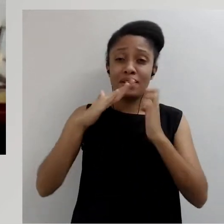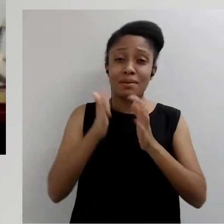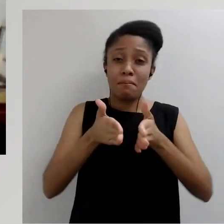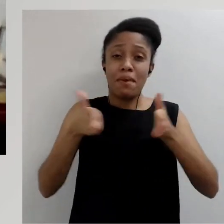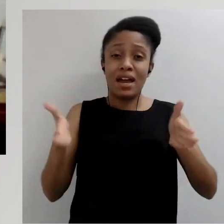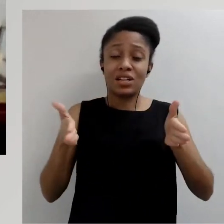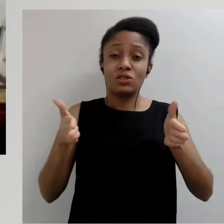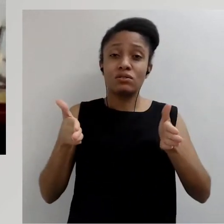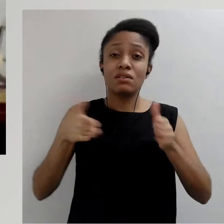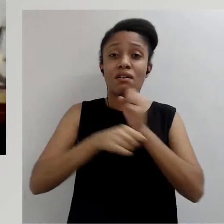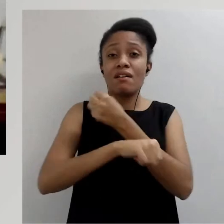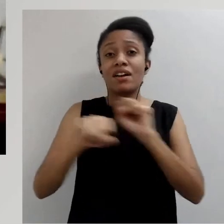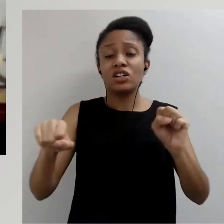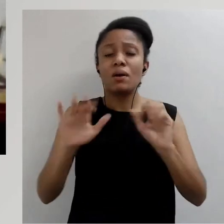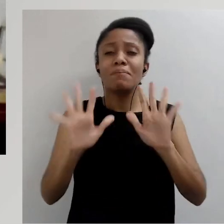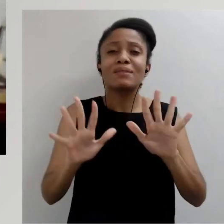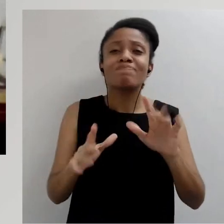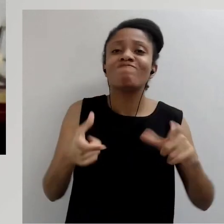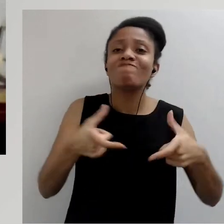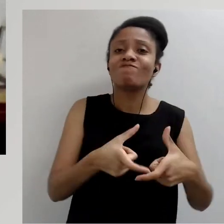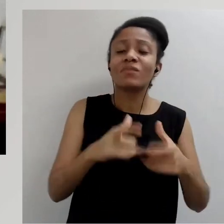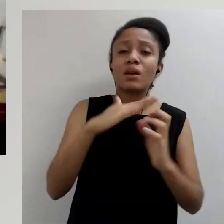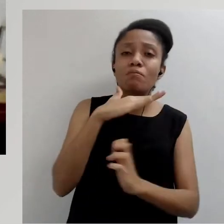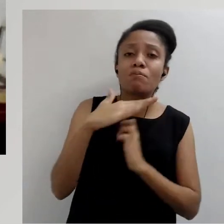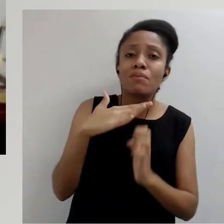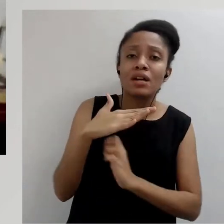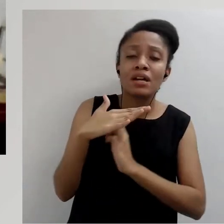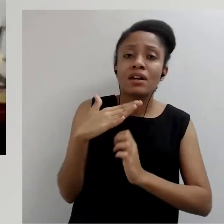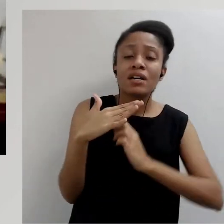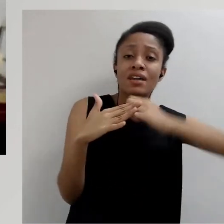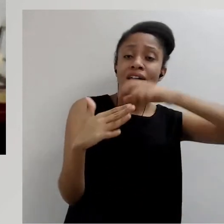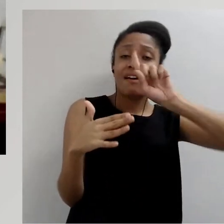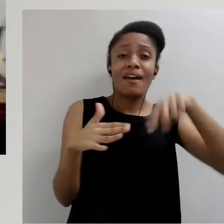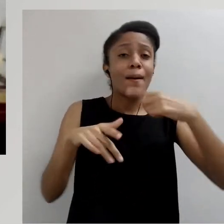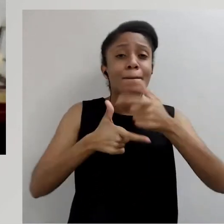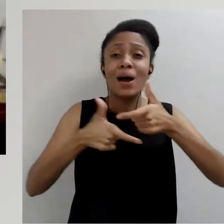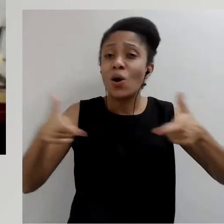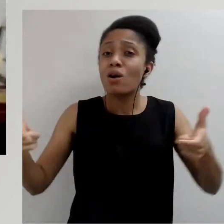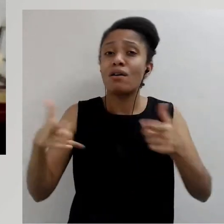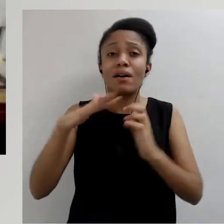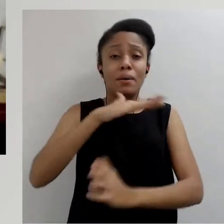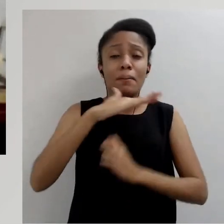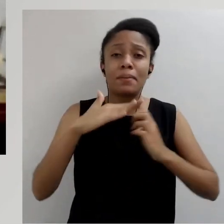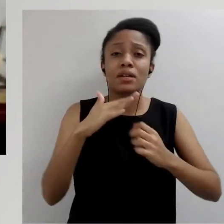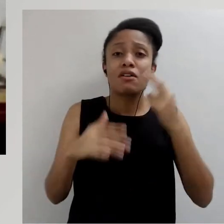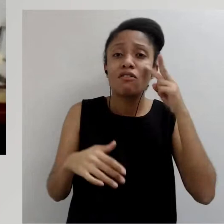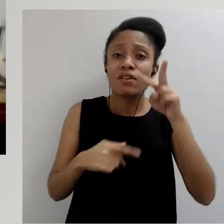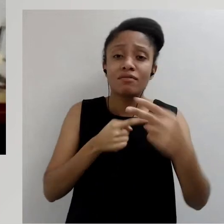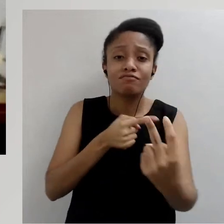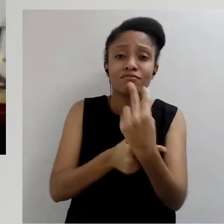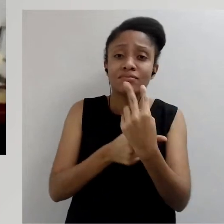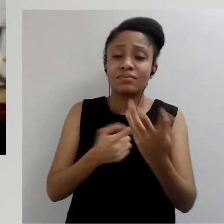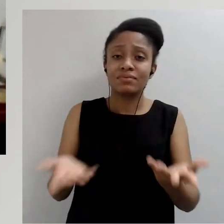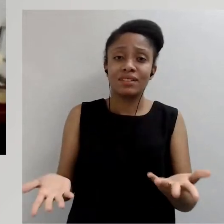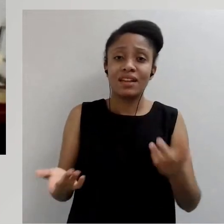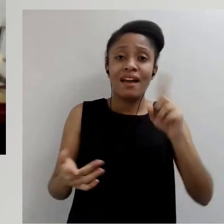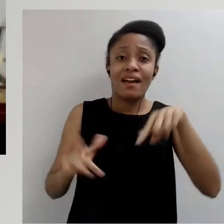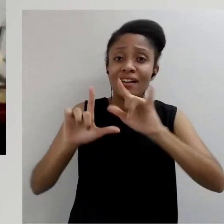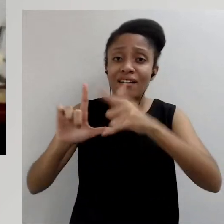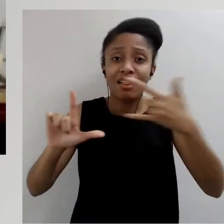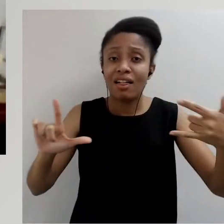big size company. They understand that. But what can we do for small companies that are the